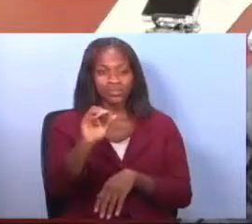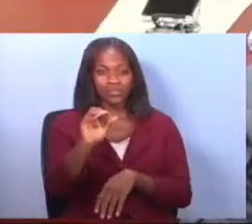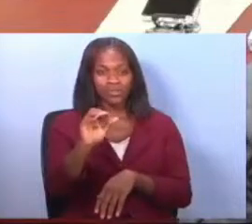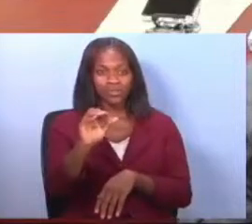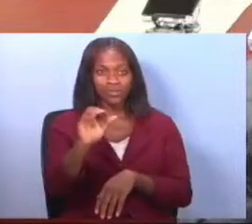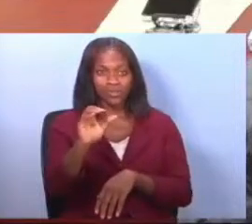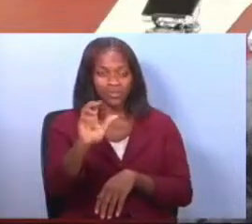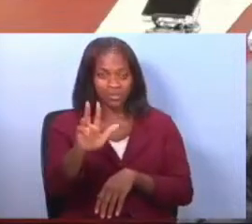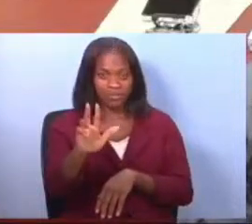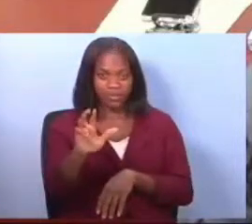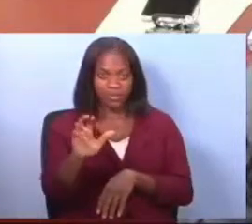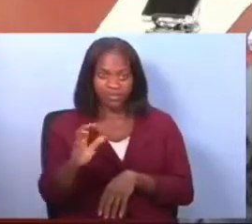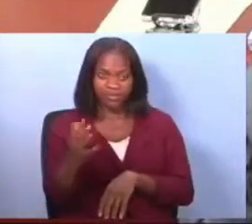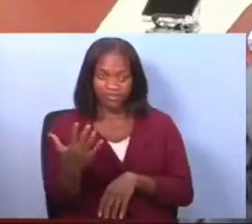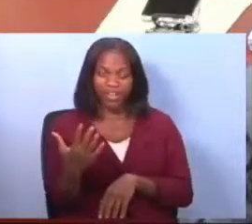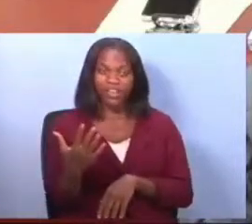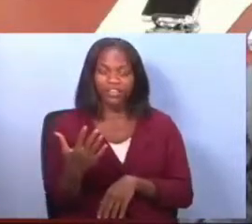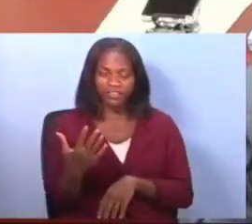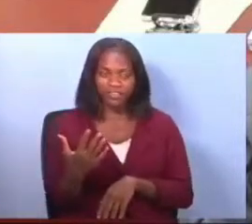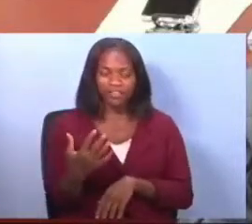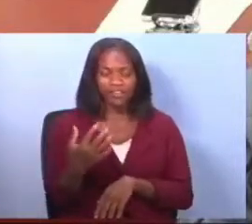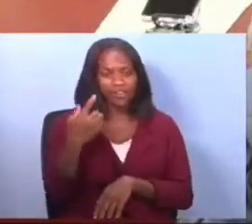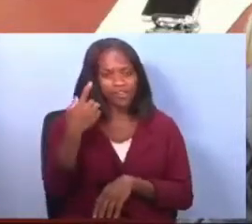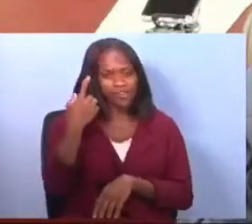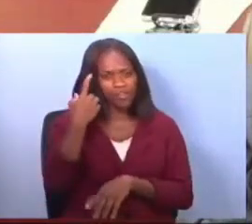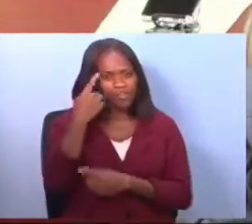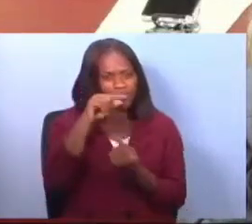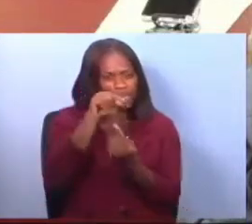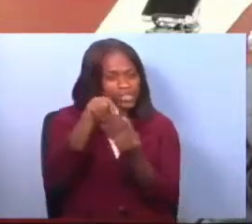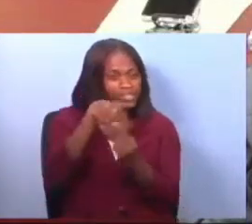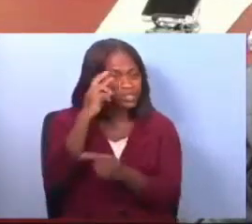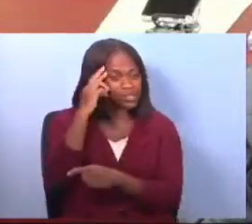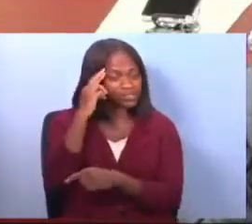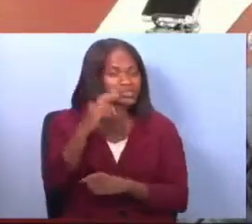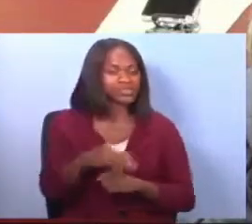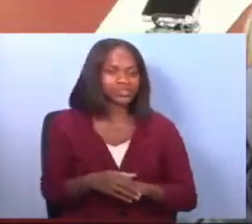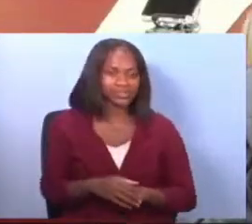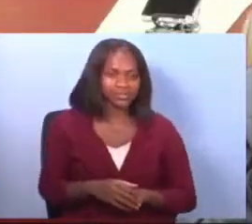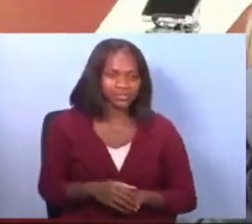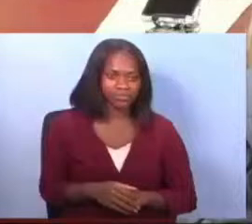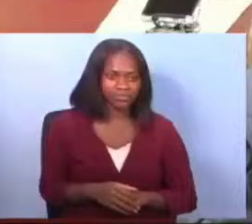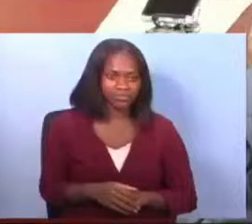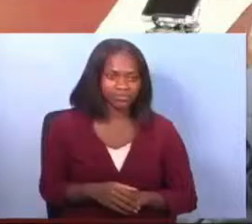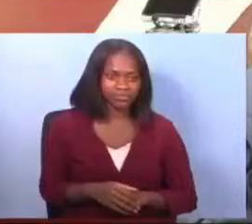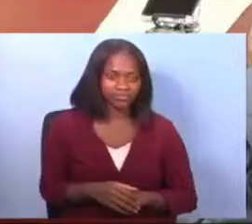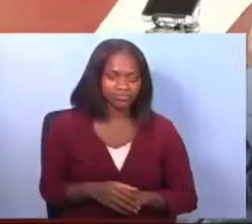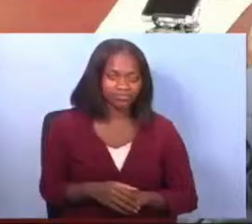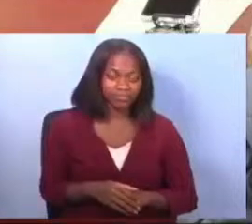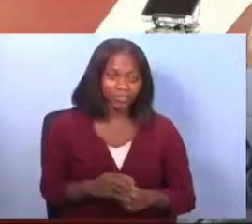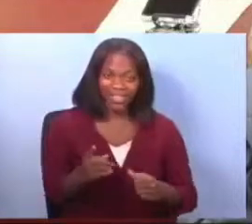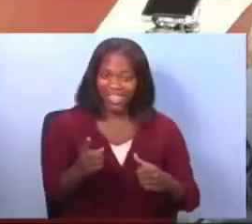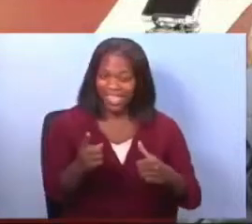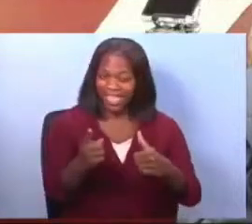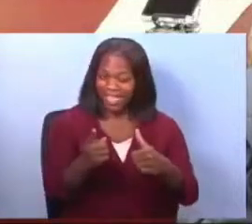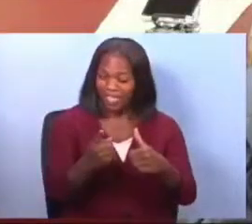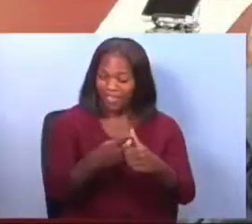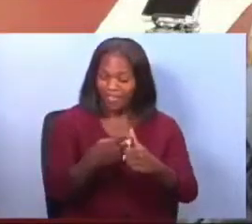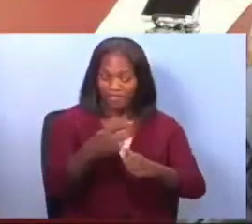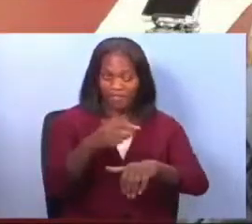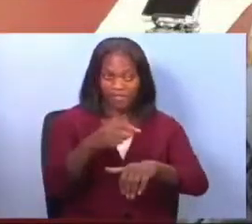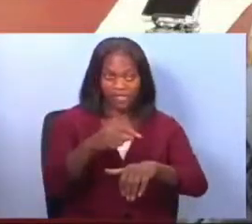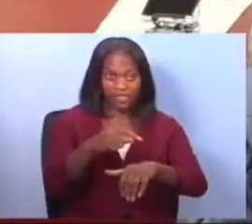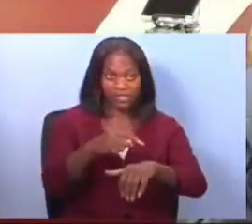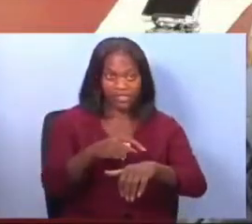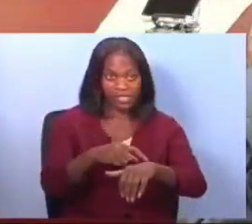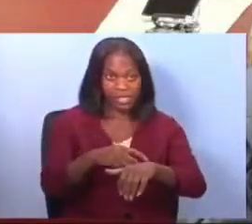103, Clause 5 for a specific reason. And this is the very first time that, this is the very first statement